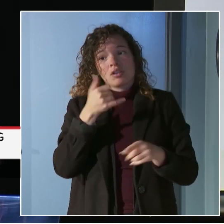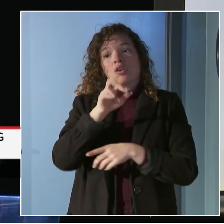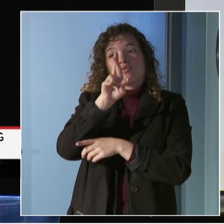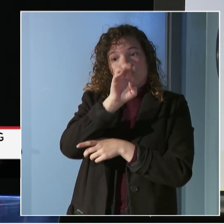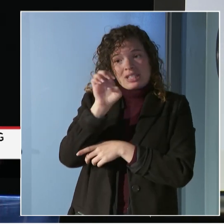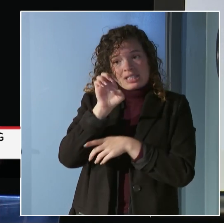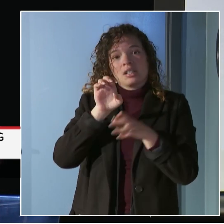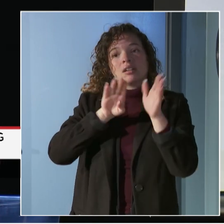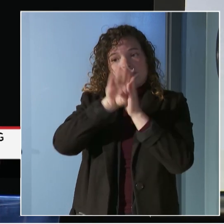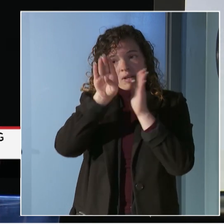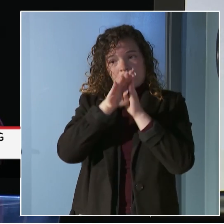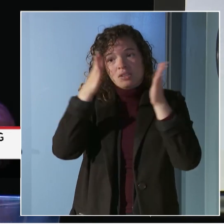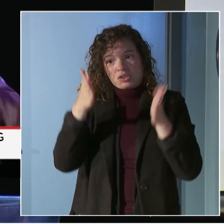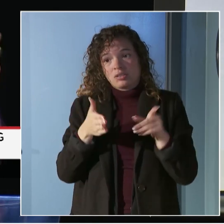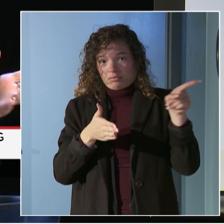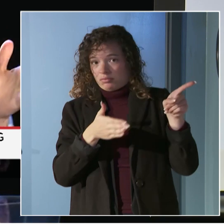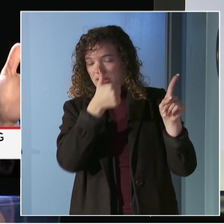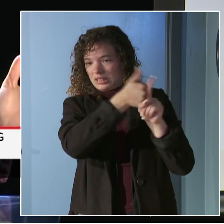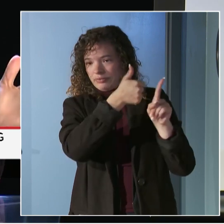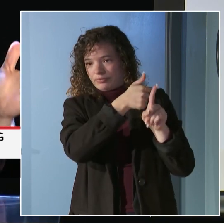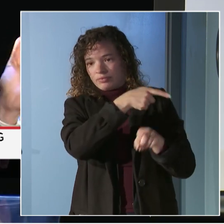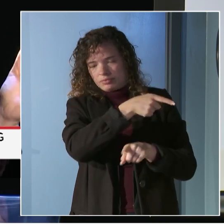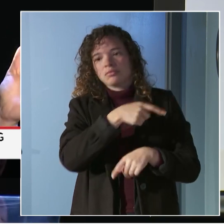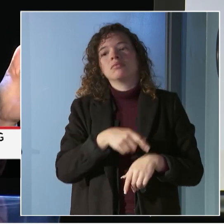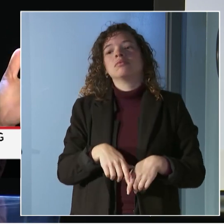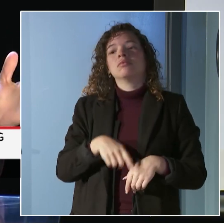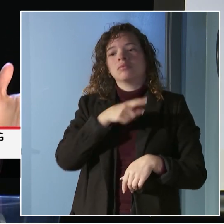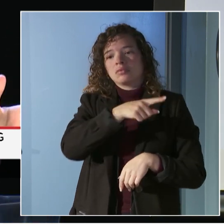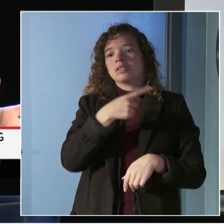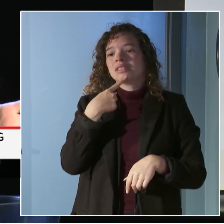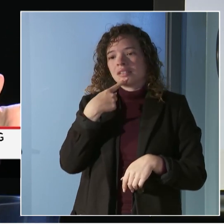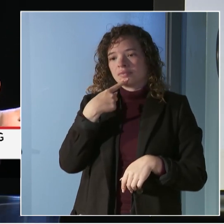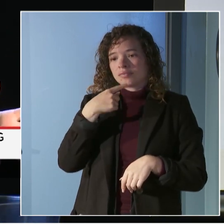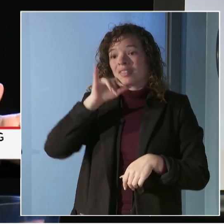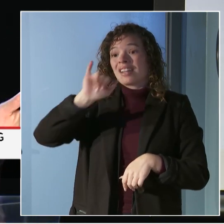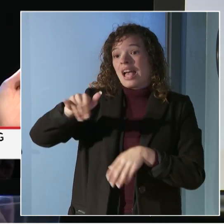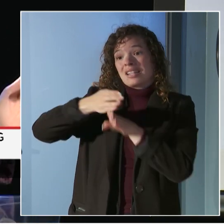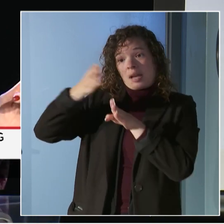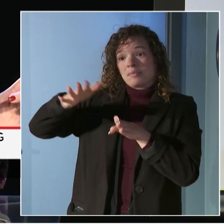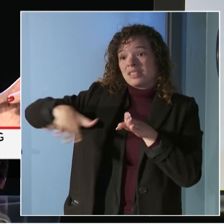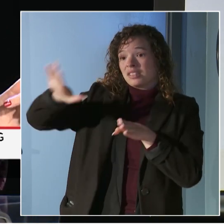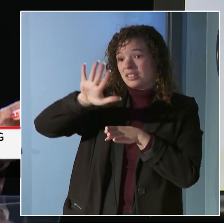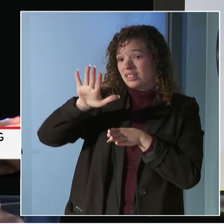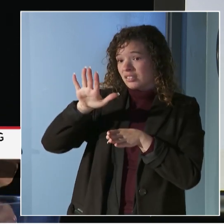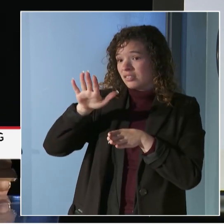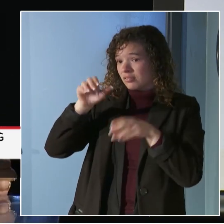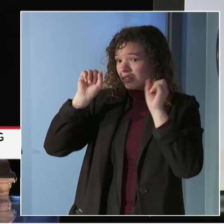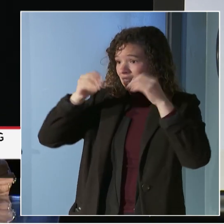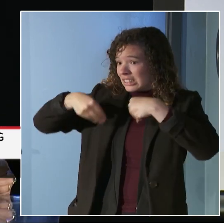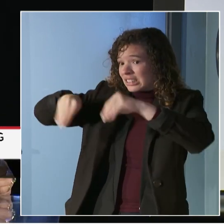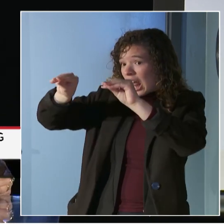he said, "Okay, Maureen, the building next door is for sale and the seller is ready now."